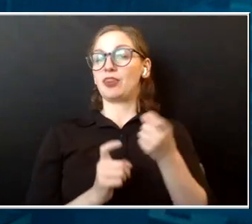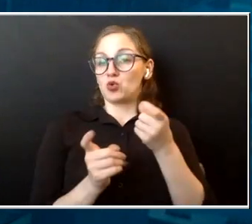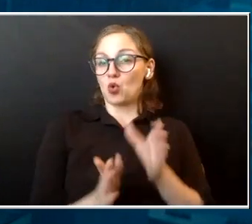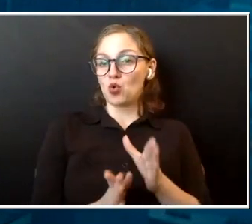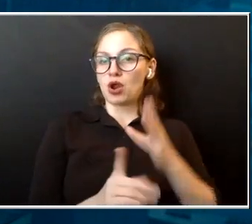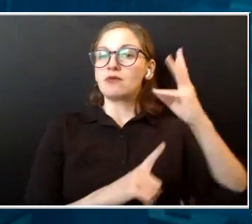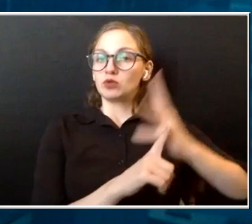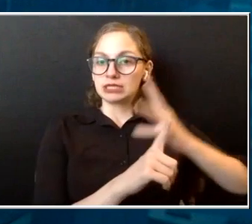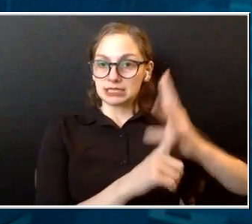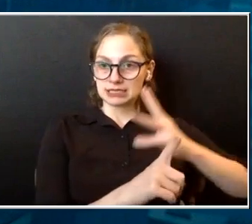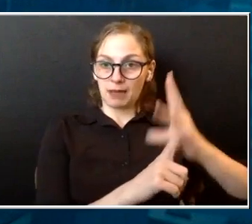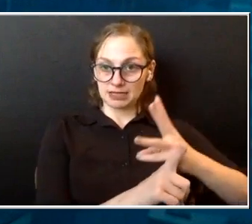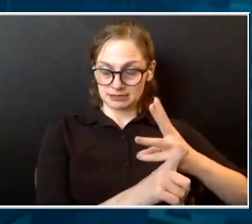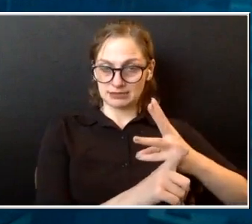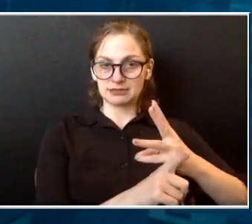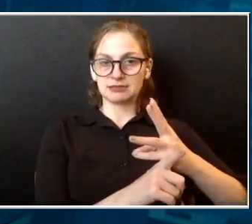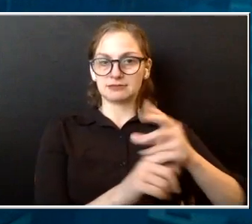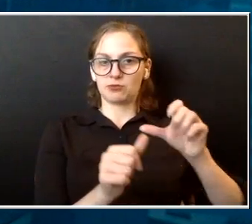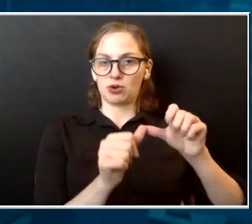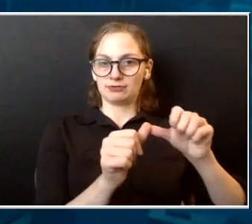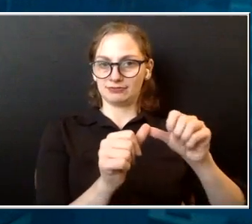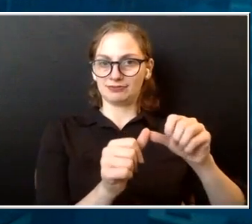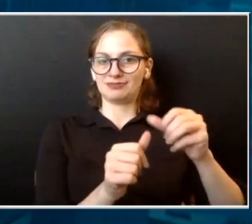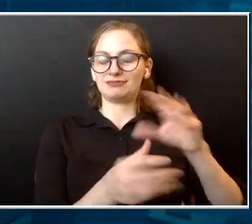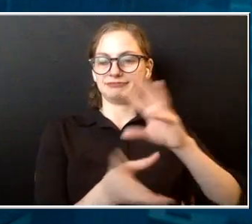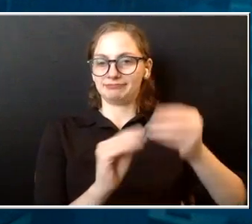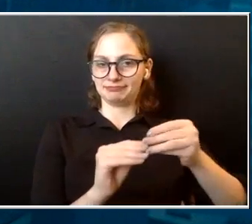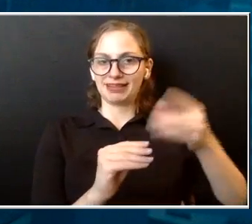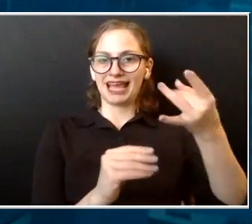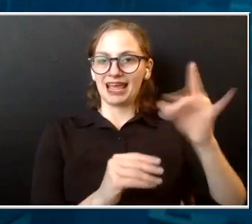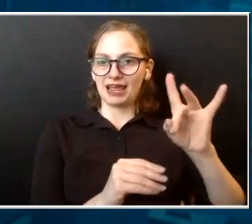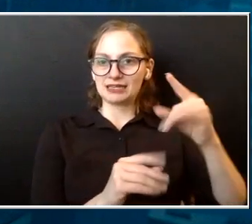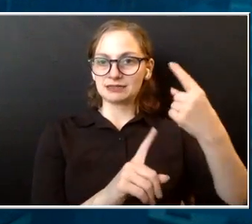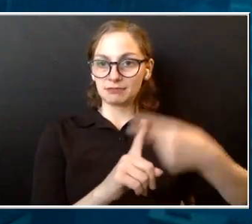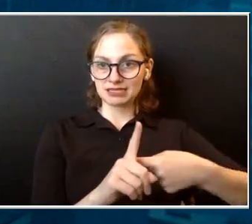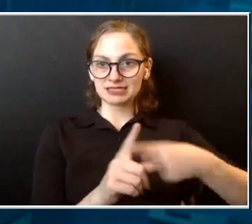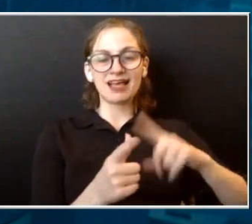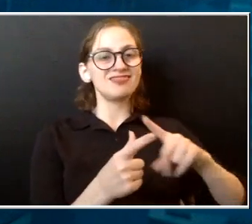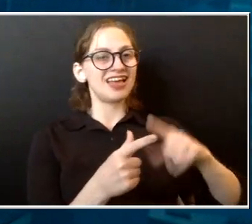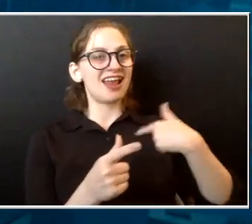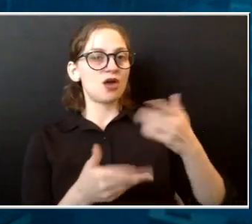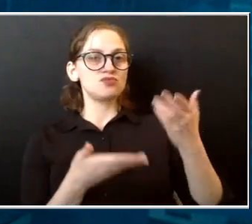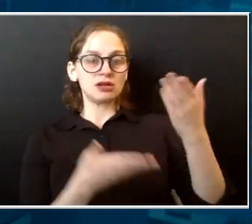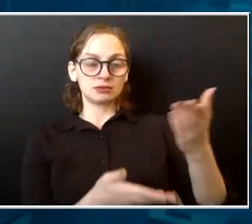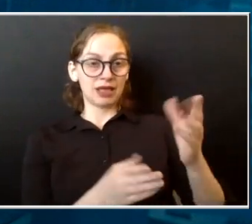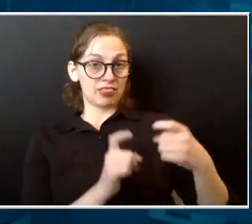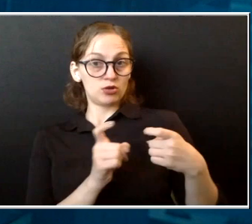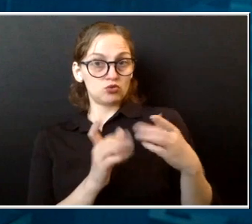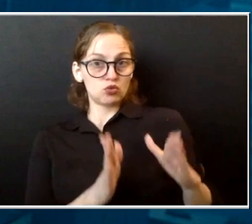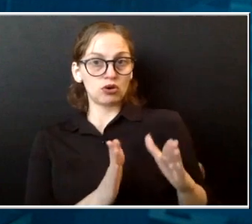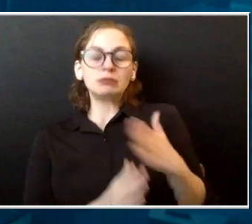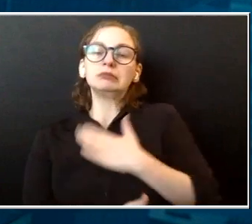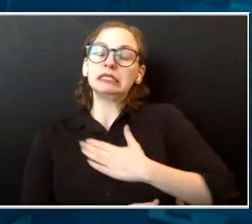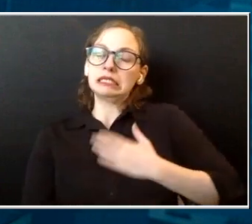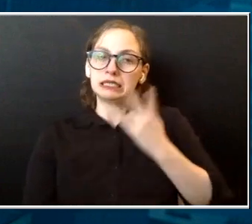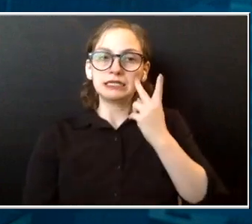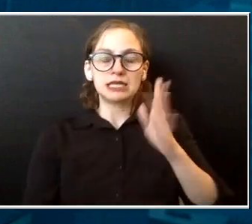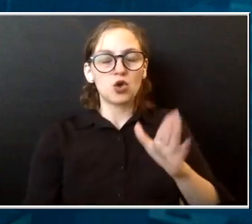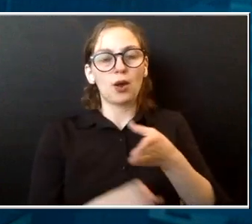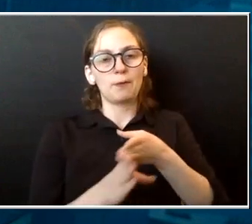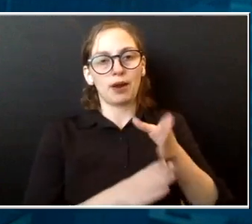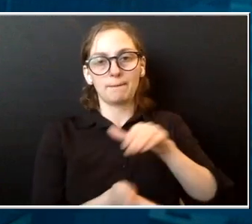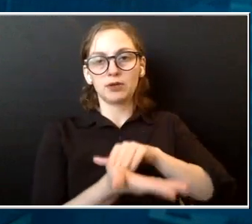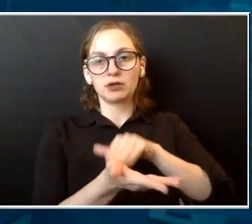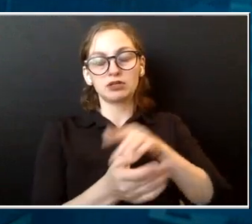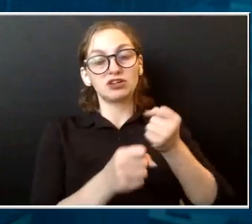then what I always recommend to the donors is please see your primary care physician every year. particularly with interest around high blood